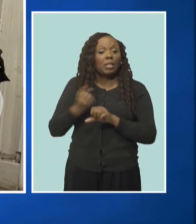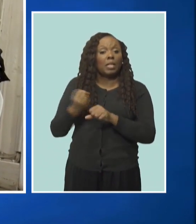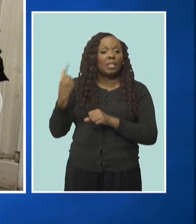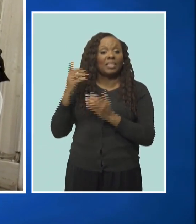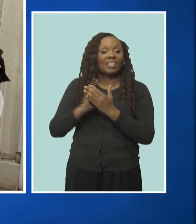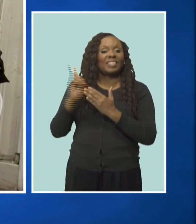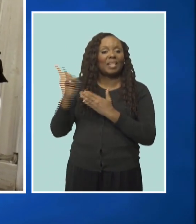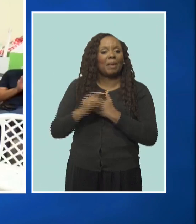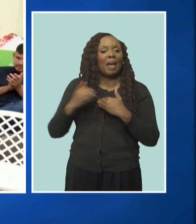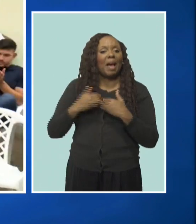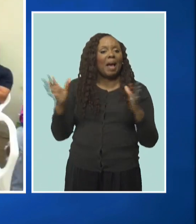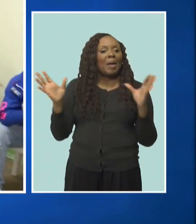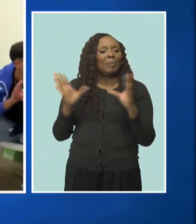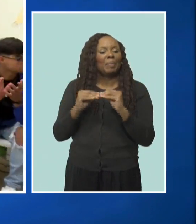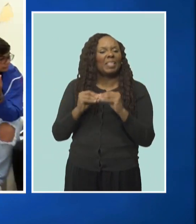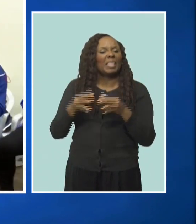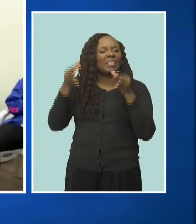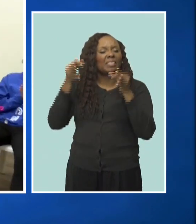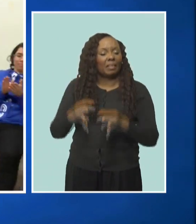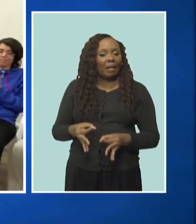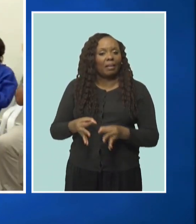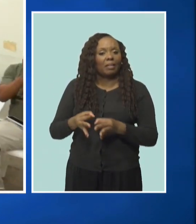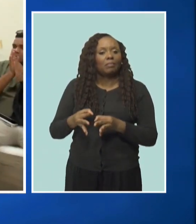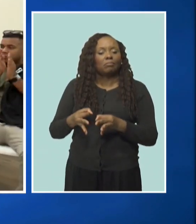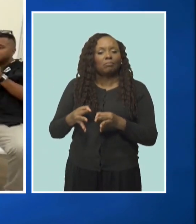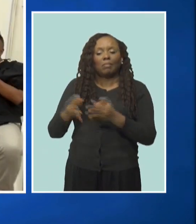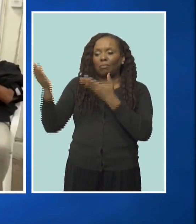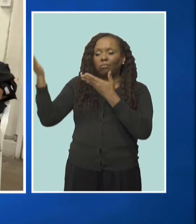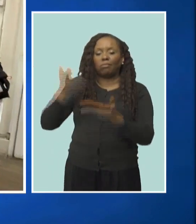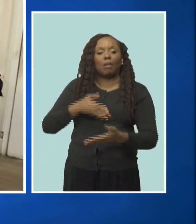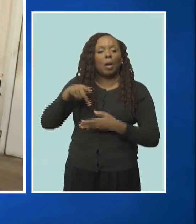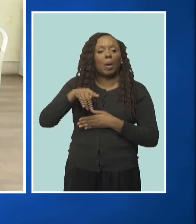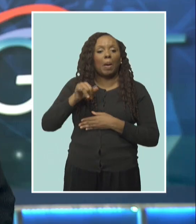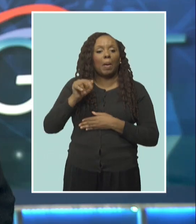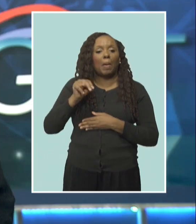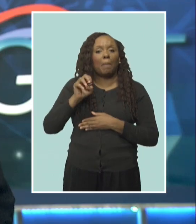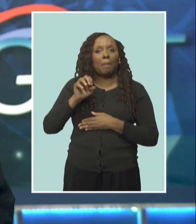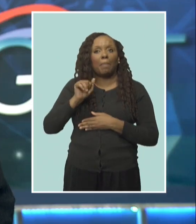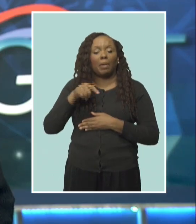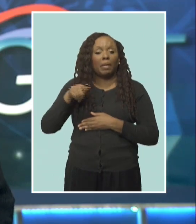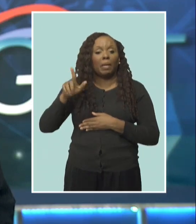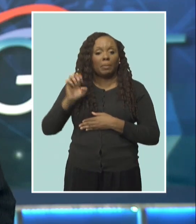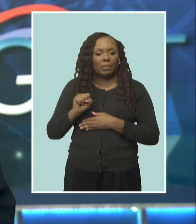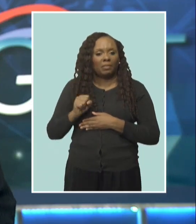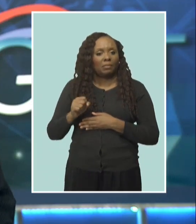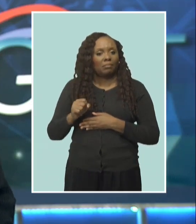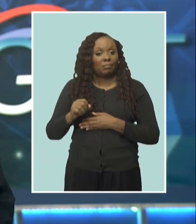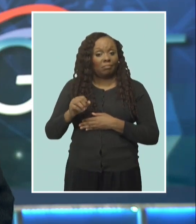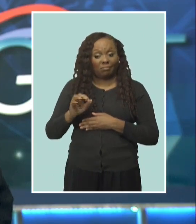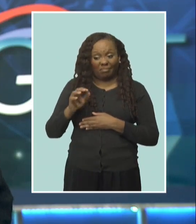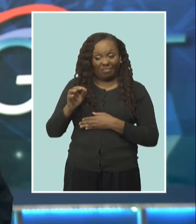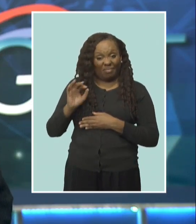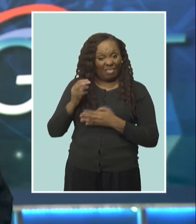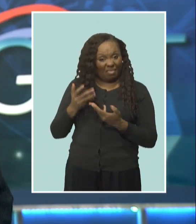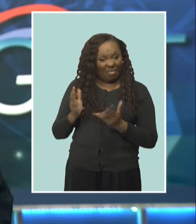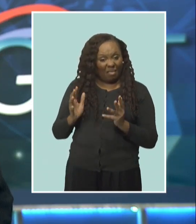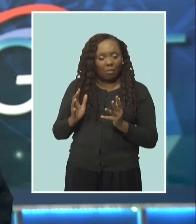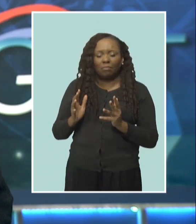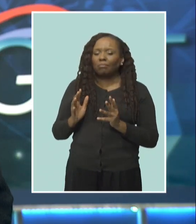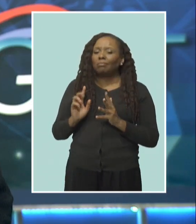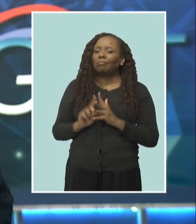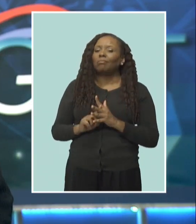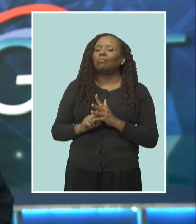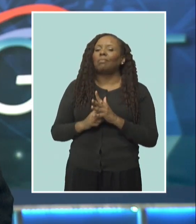Iribarren. Barbados Ambassador to Venezuela, Commander Aquinas Clark, says this is just the beginning as he continues to